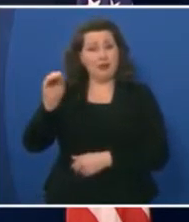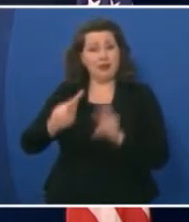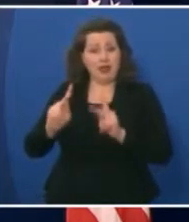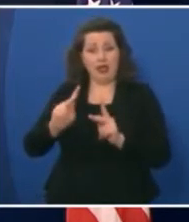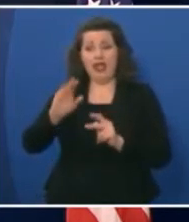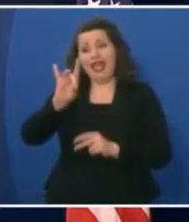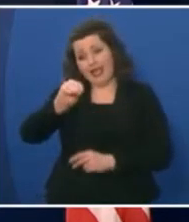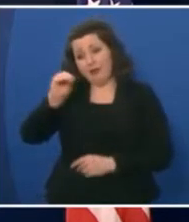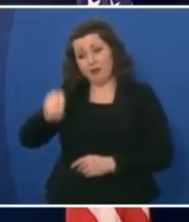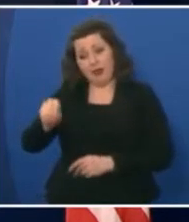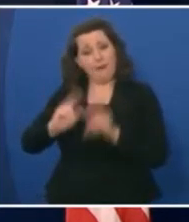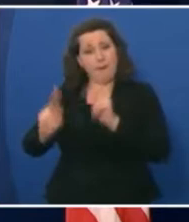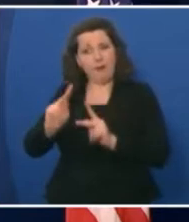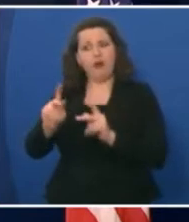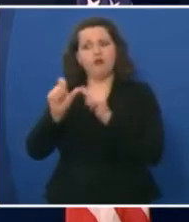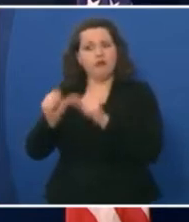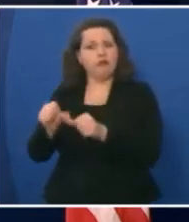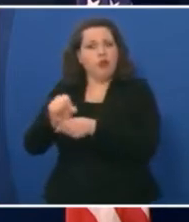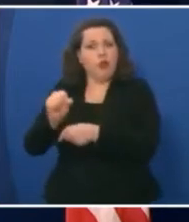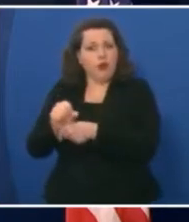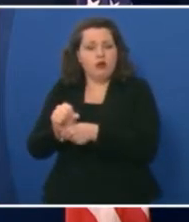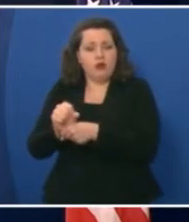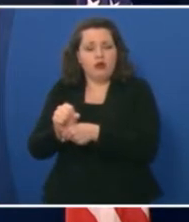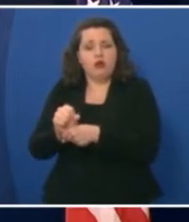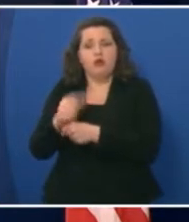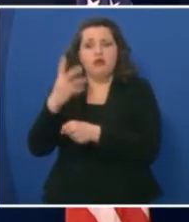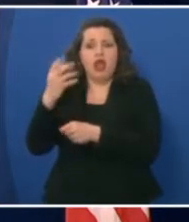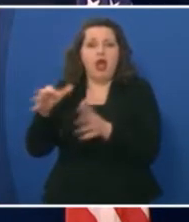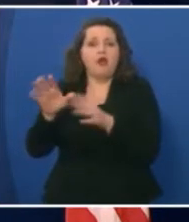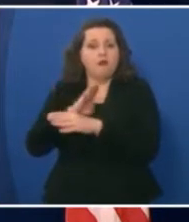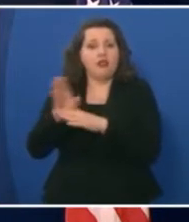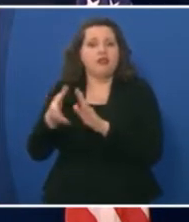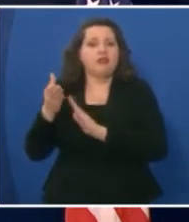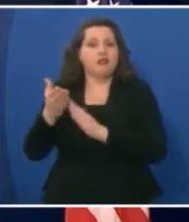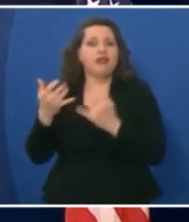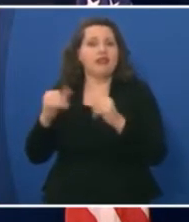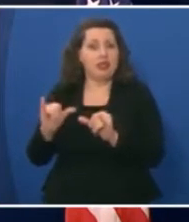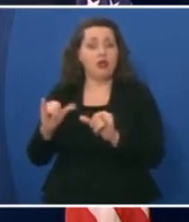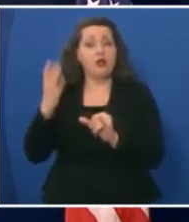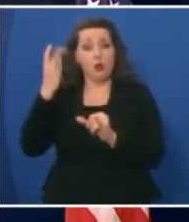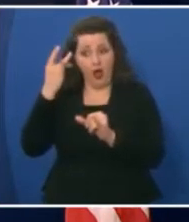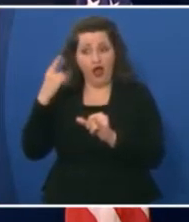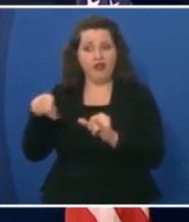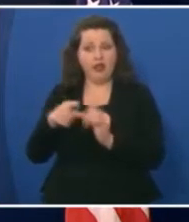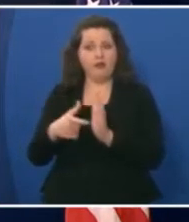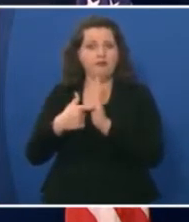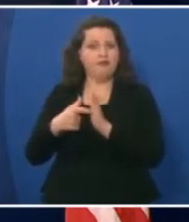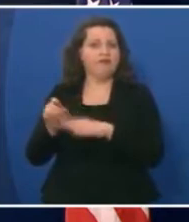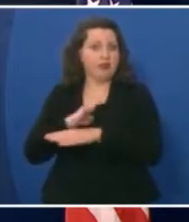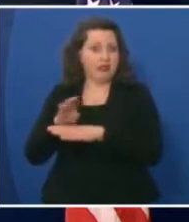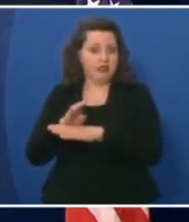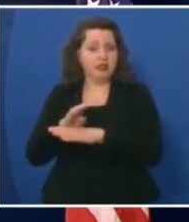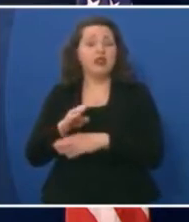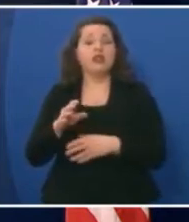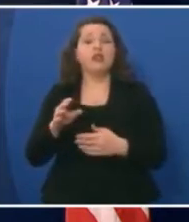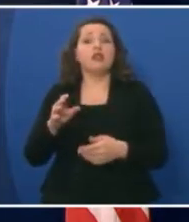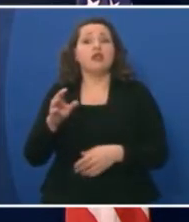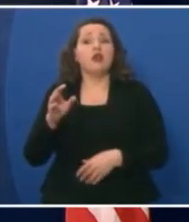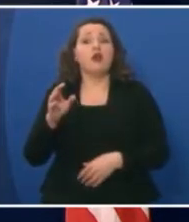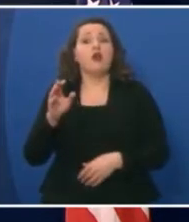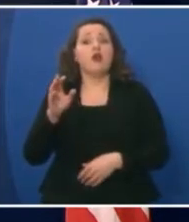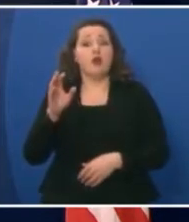Iowans remained working and in the workforce, and our businesses were going because they were essential businesses. So the time that bought